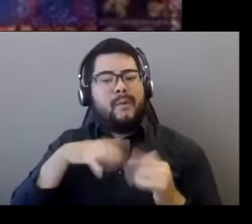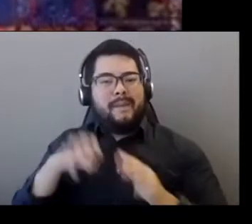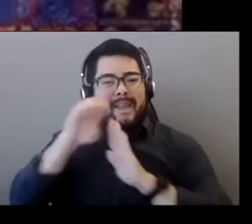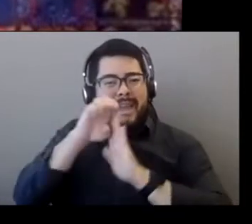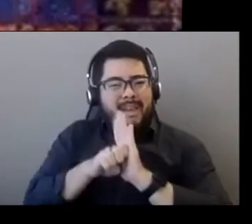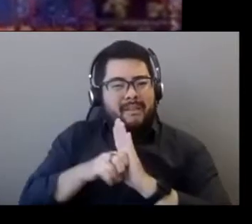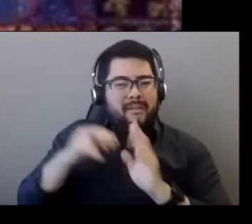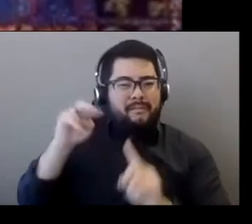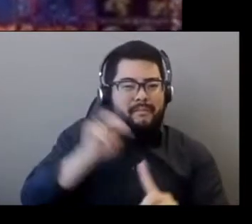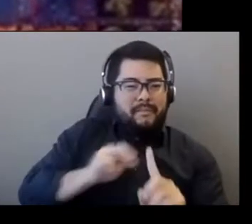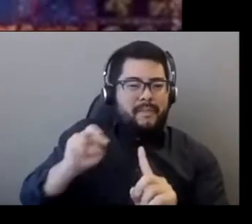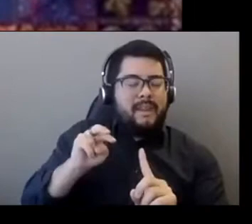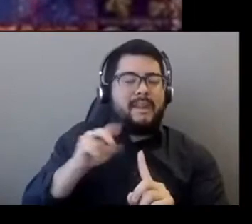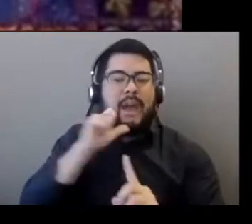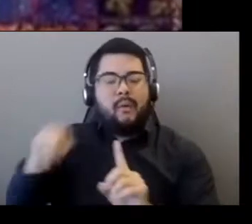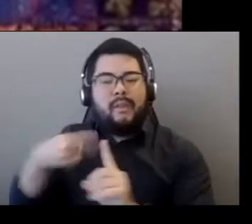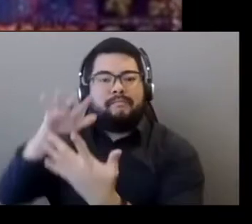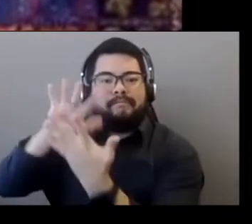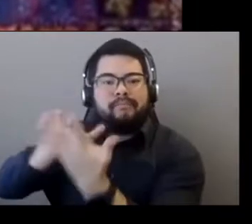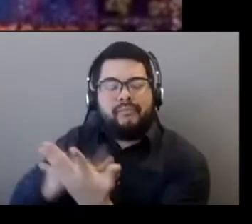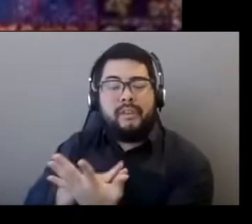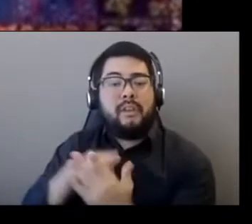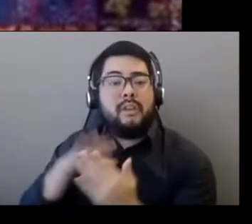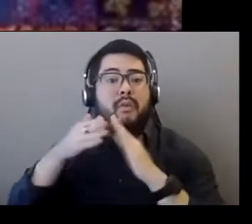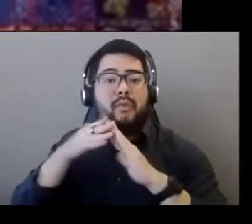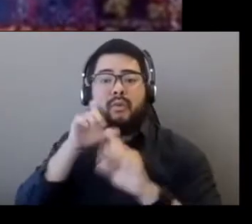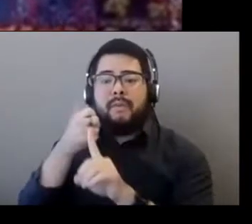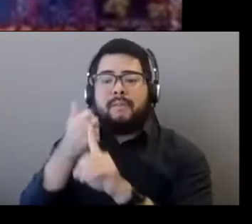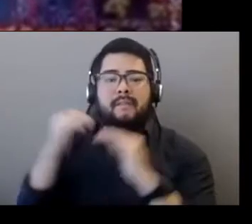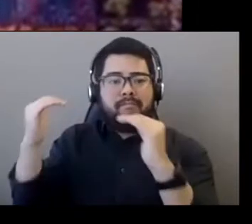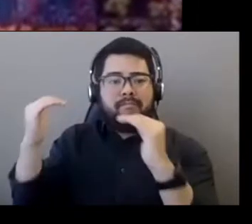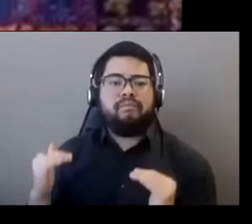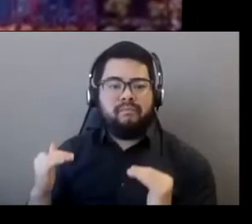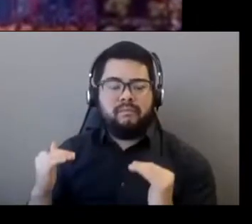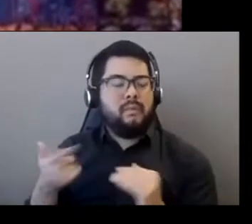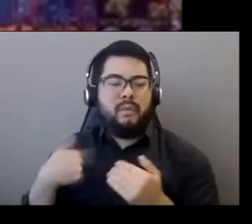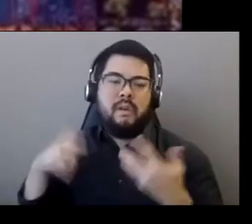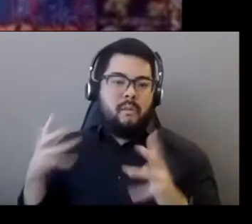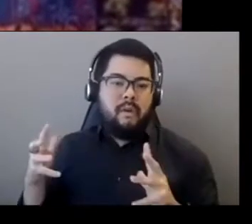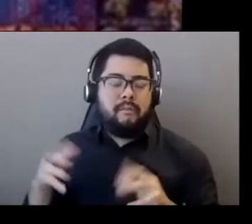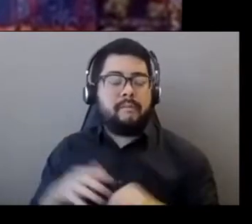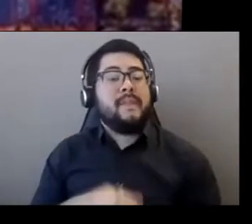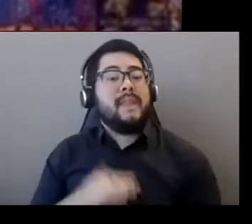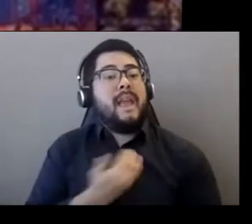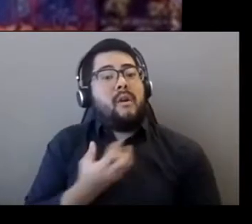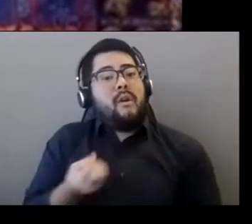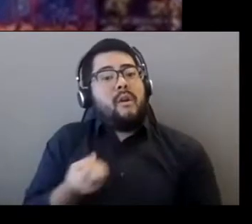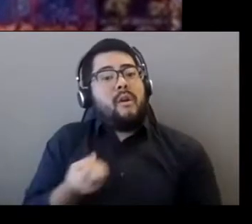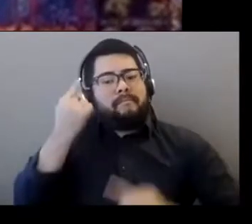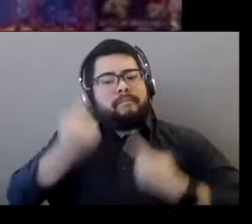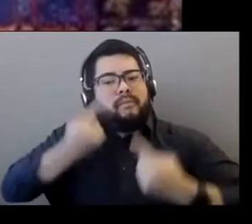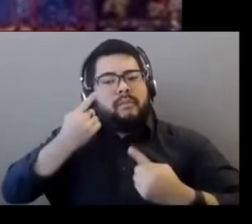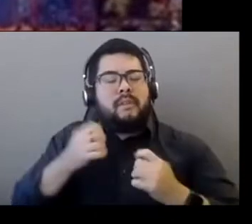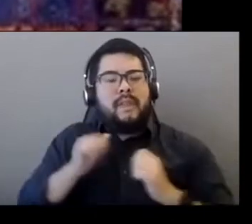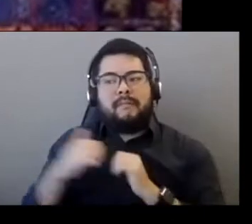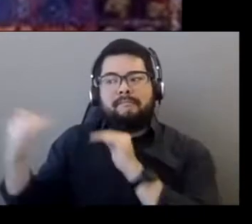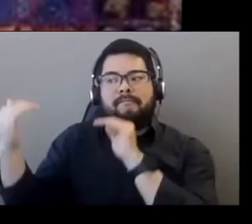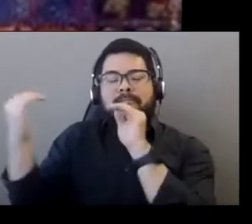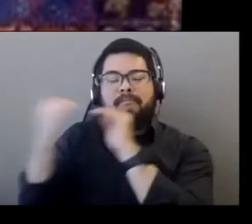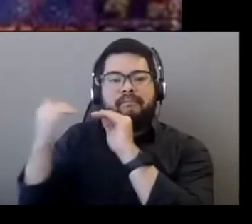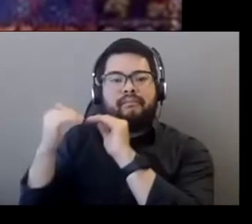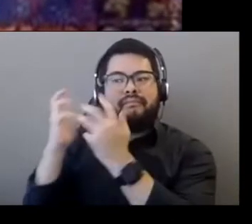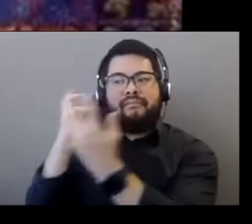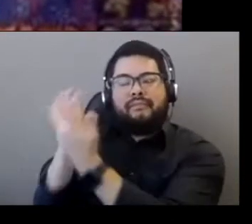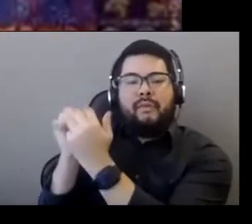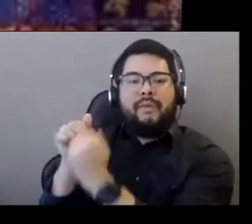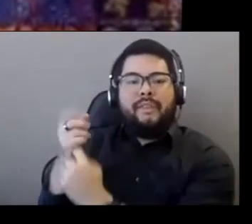exploit, the labor of marginalized communities? Our own thinking on abolition dovetails with Dr. Prashad's work, particularly as